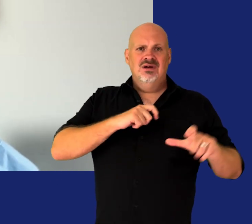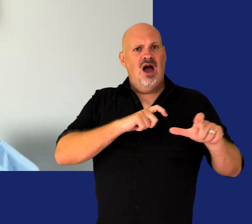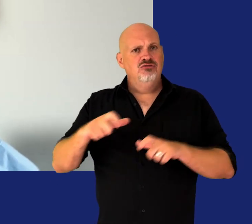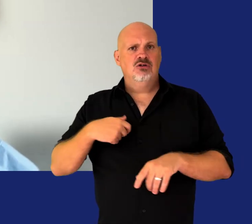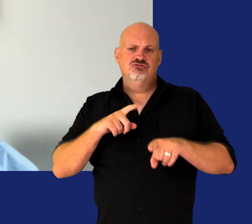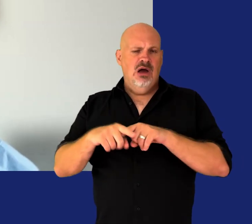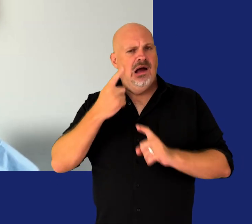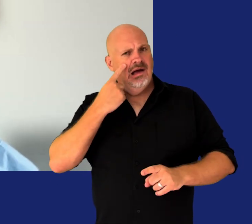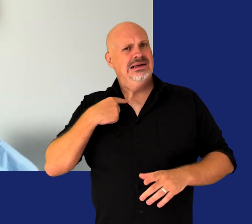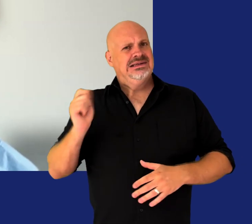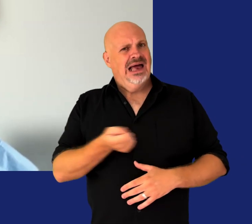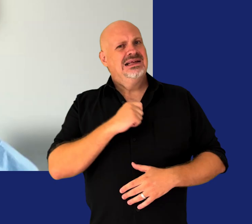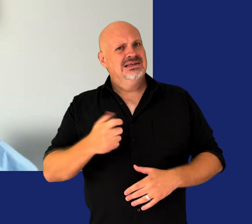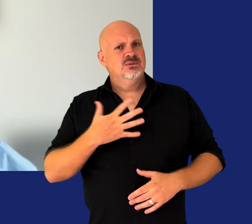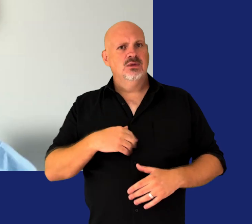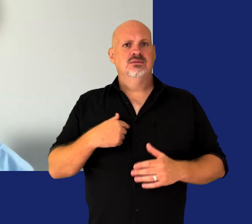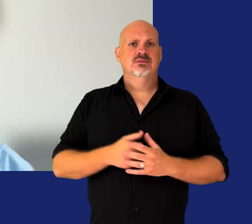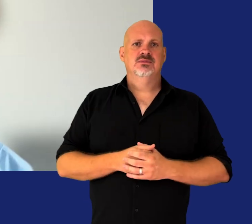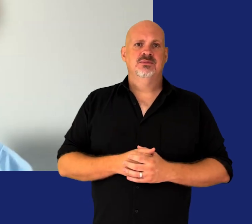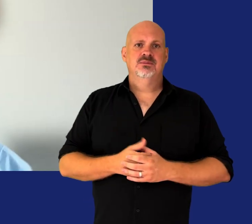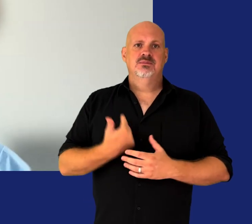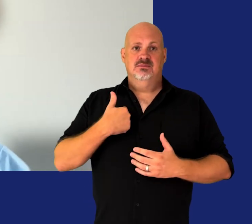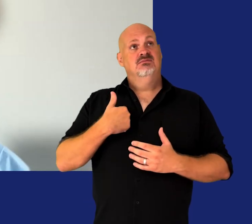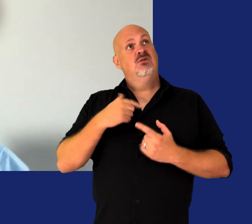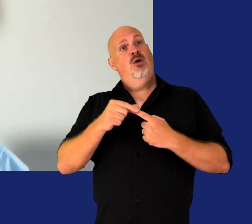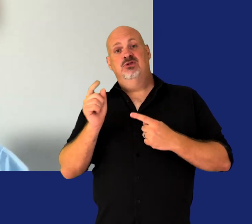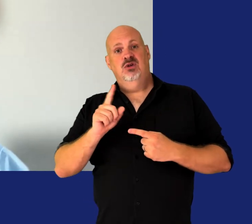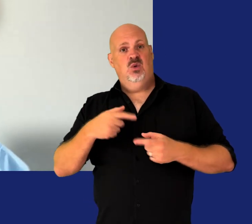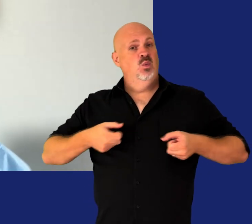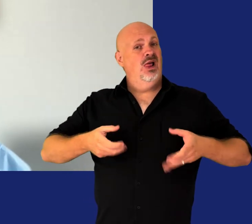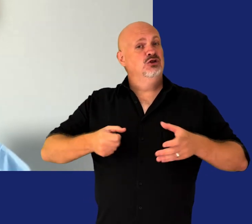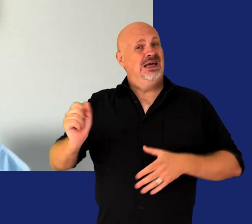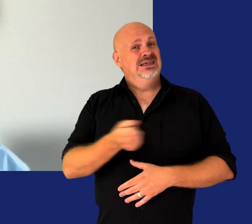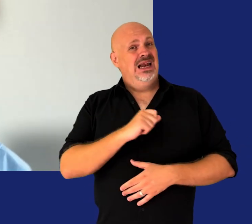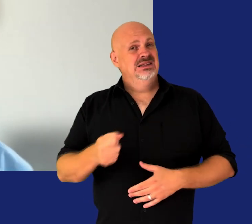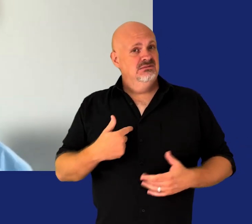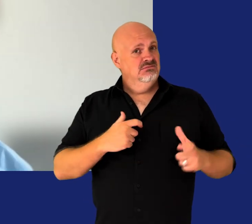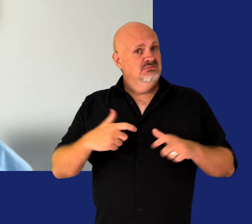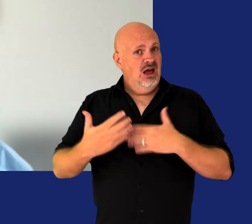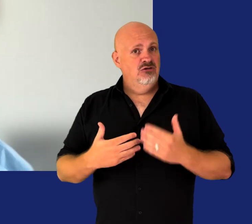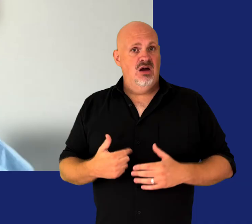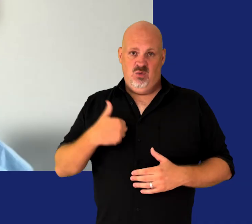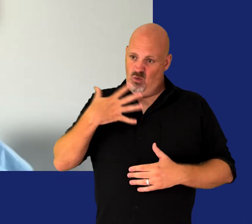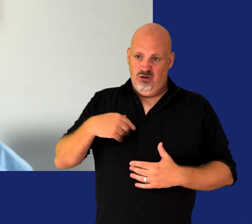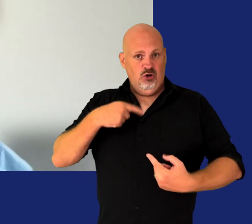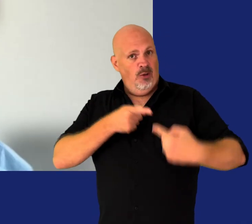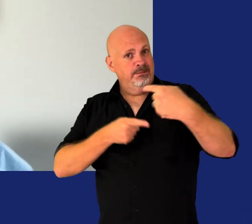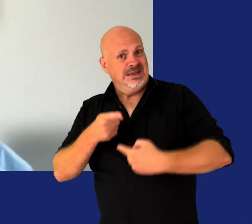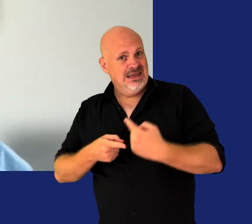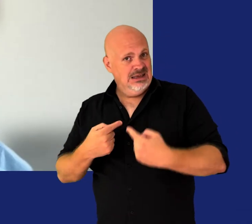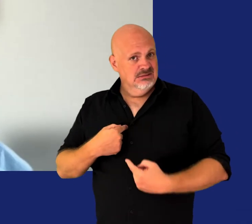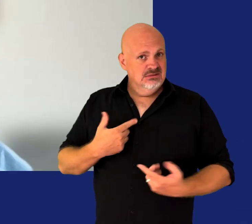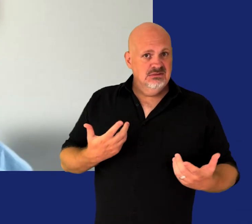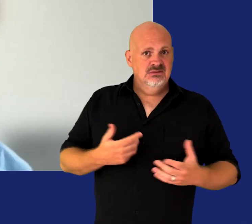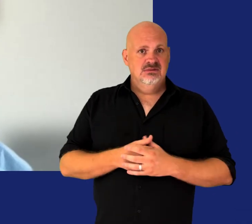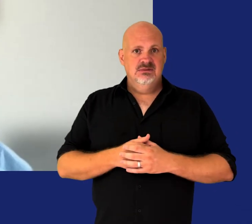like to continue to try and play tennis. My option is to continue in wheelchair tennis. I'd like to try and